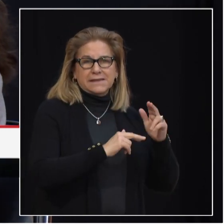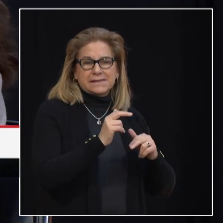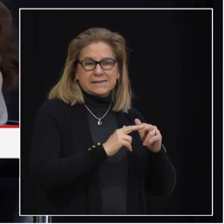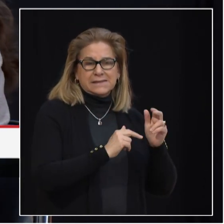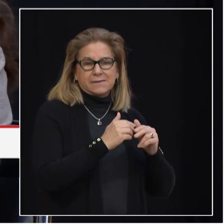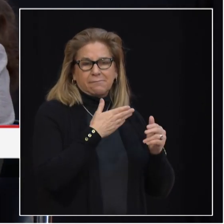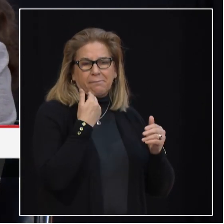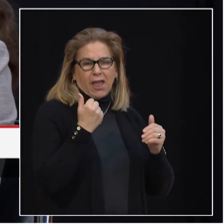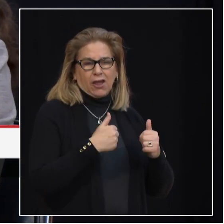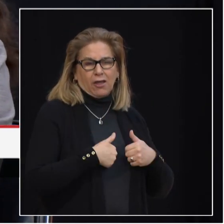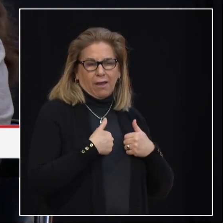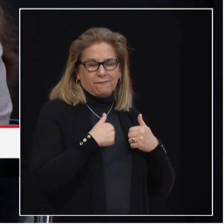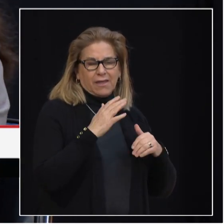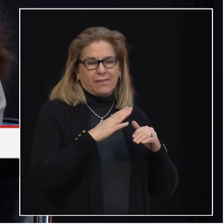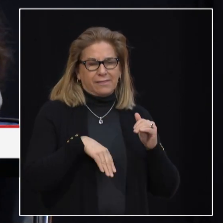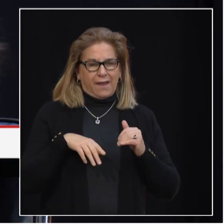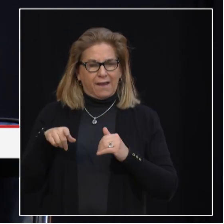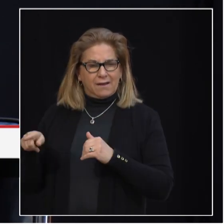work